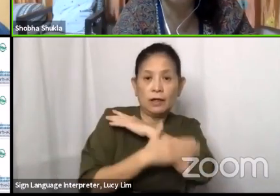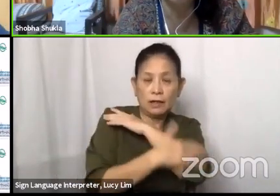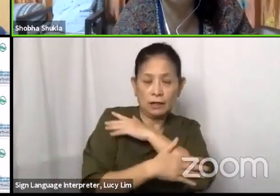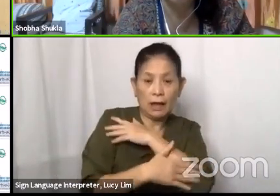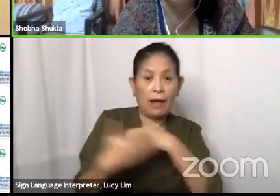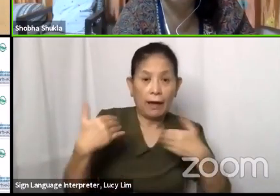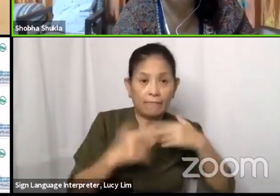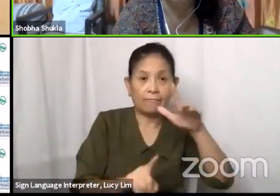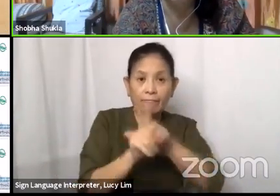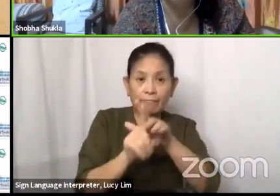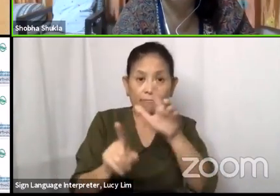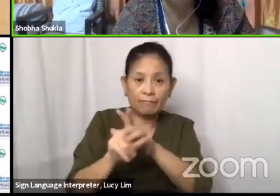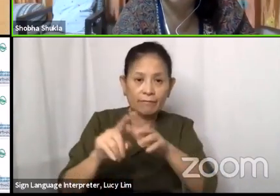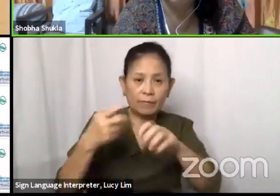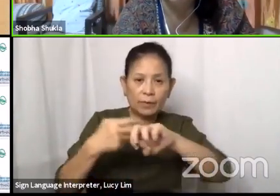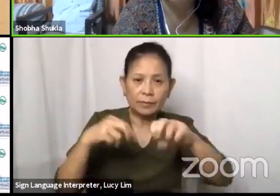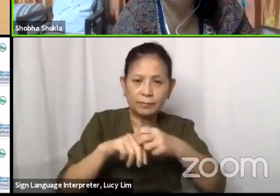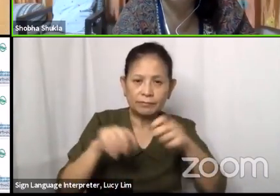also?